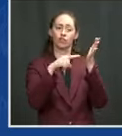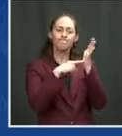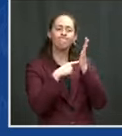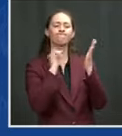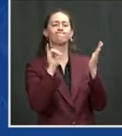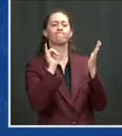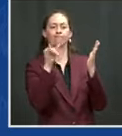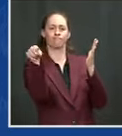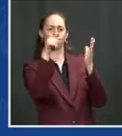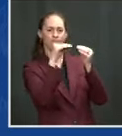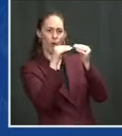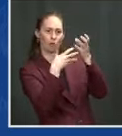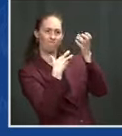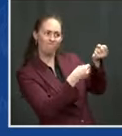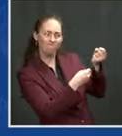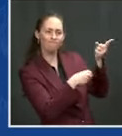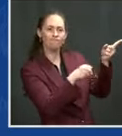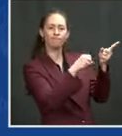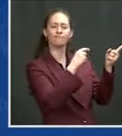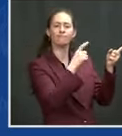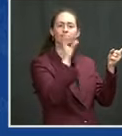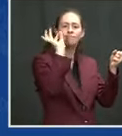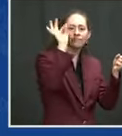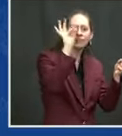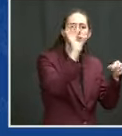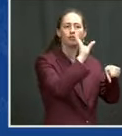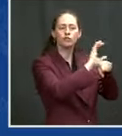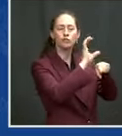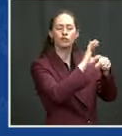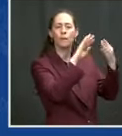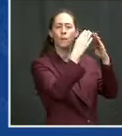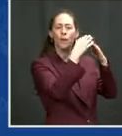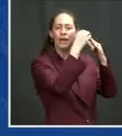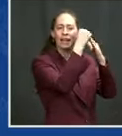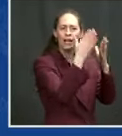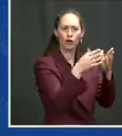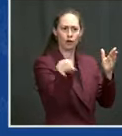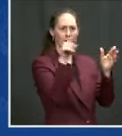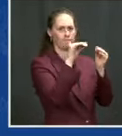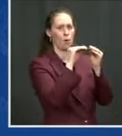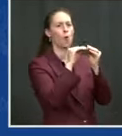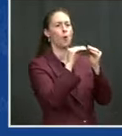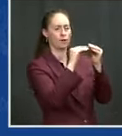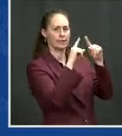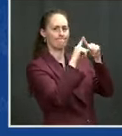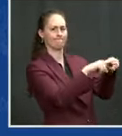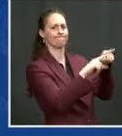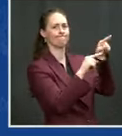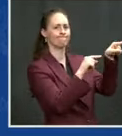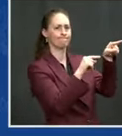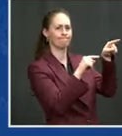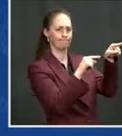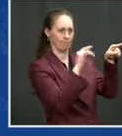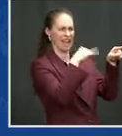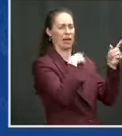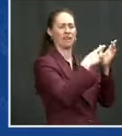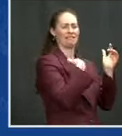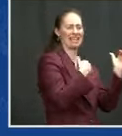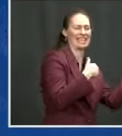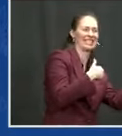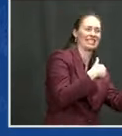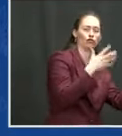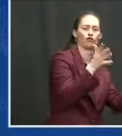We're taking out all of the excuses and not get it back. And that that's where we are now, Mr. President. We're excited as we continue to reach towards that